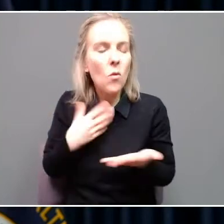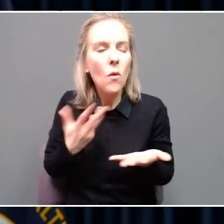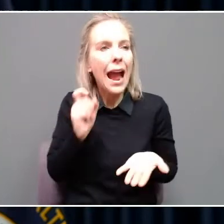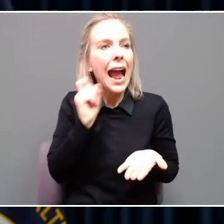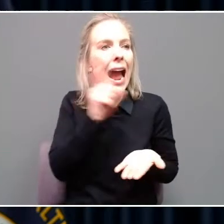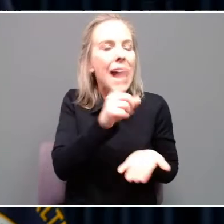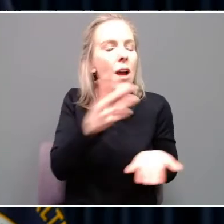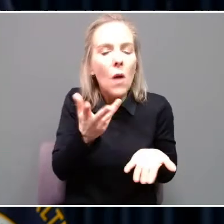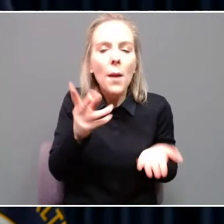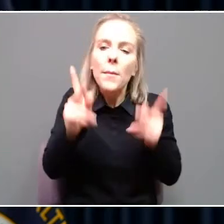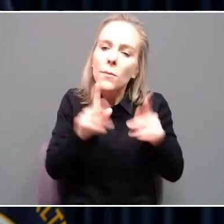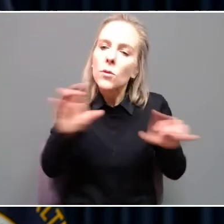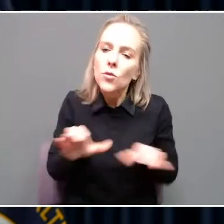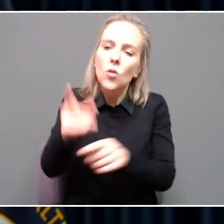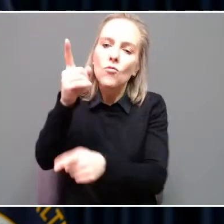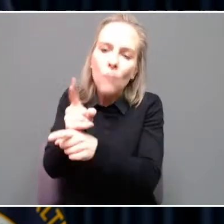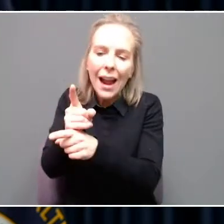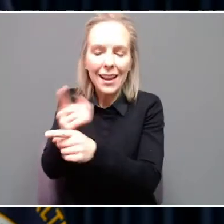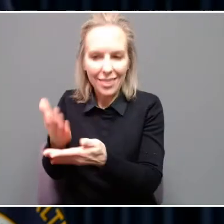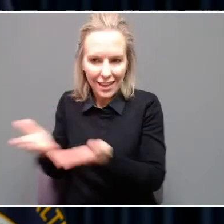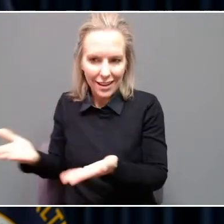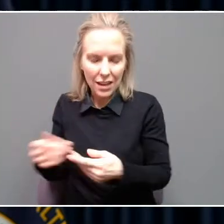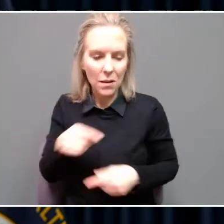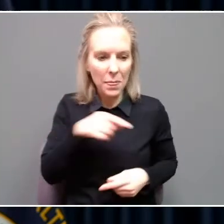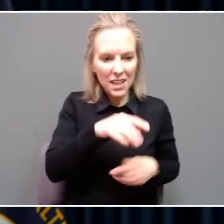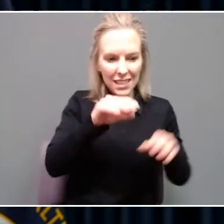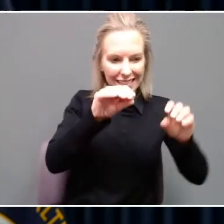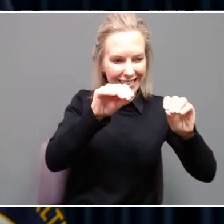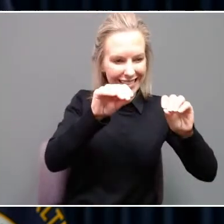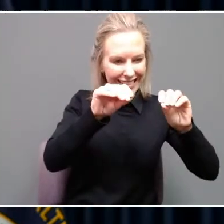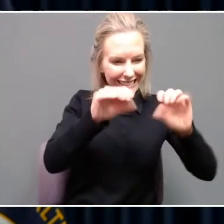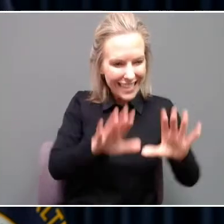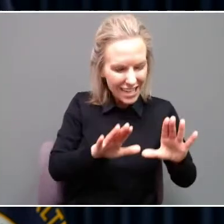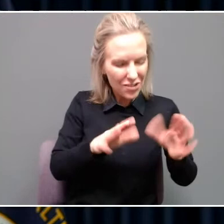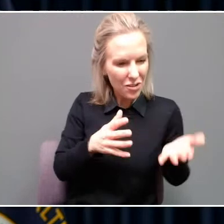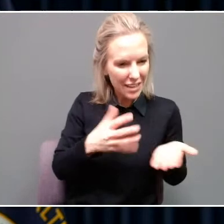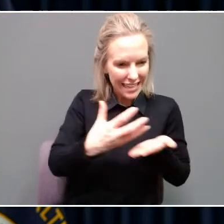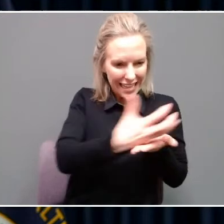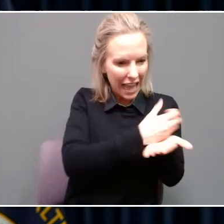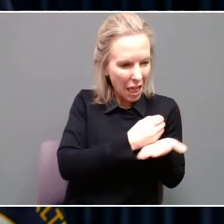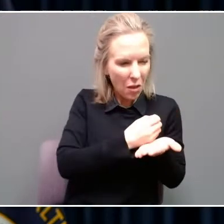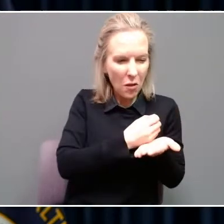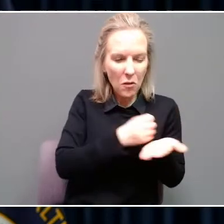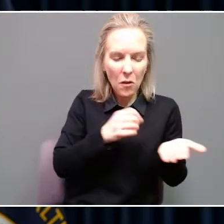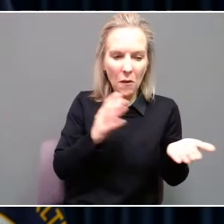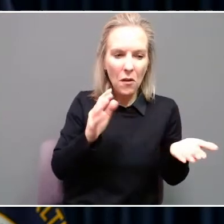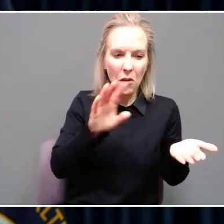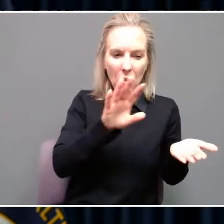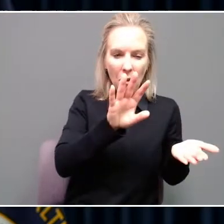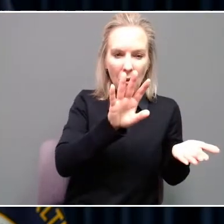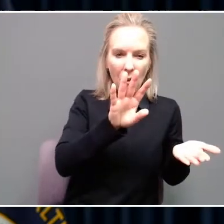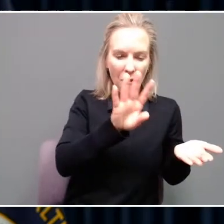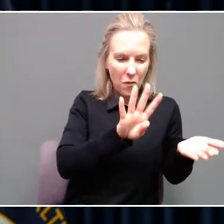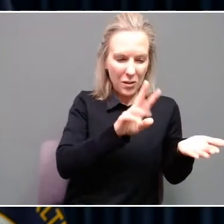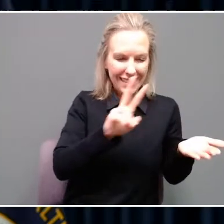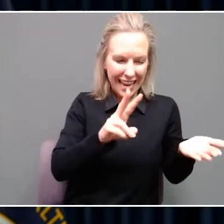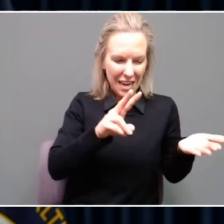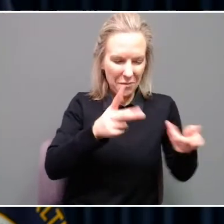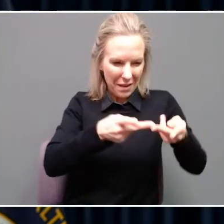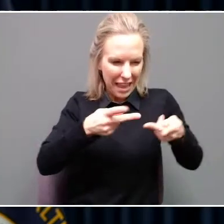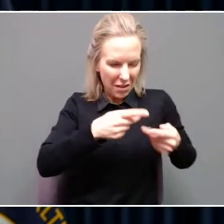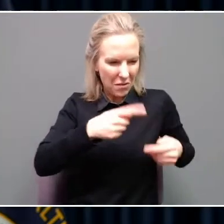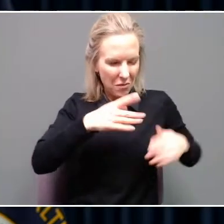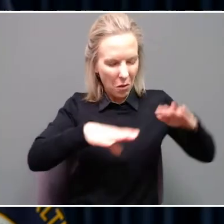Right? Our teachers fell from being compensated 42nd in the country to 44th this last year. Some, when you look at the